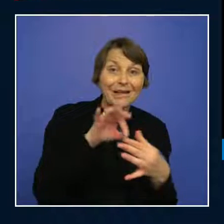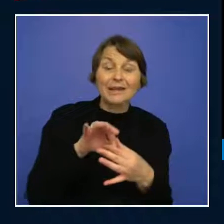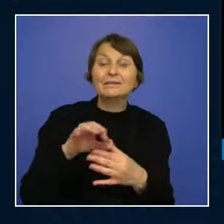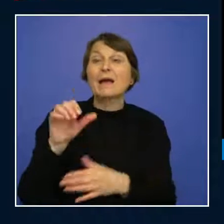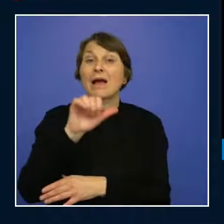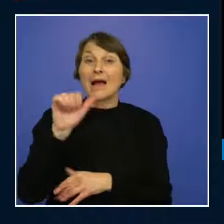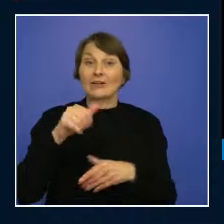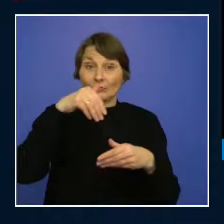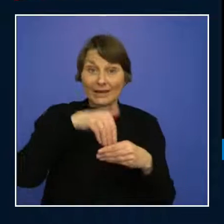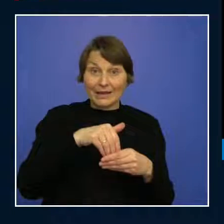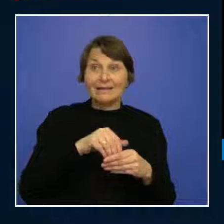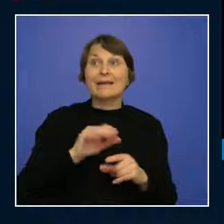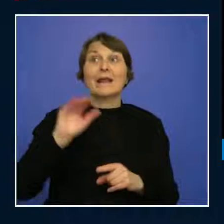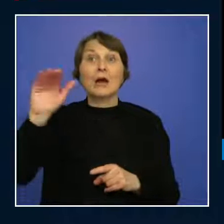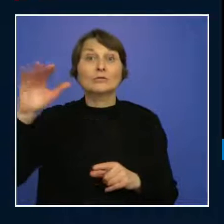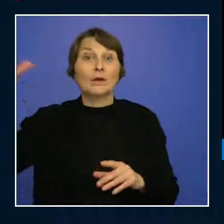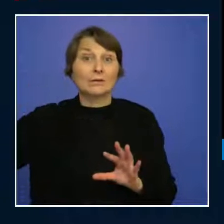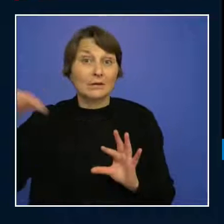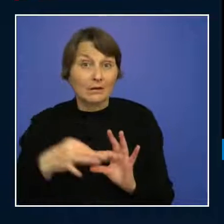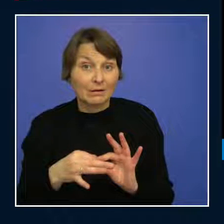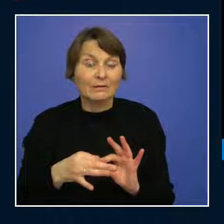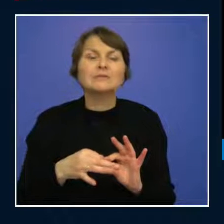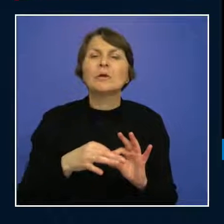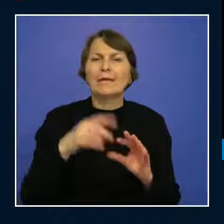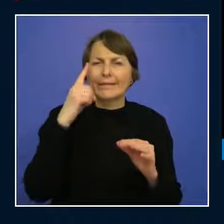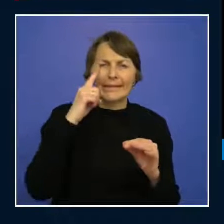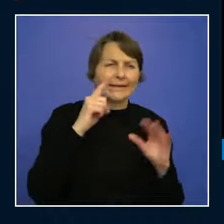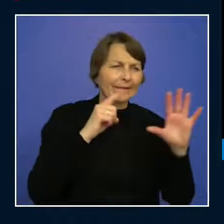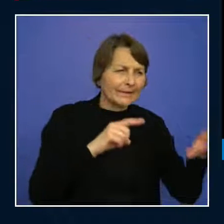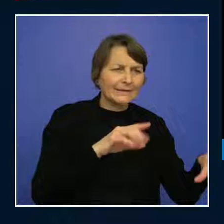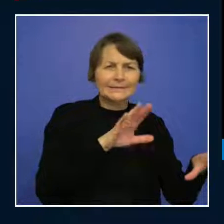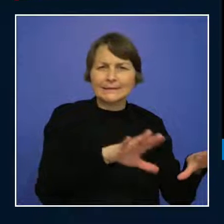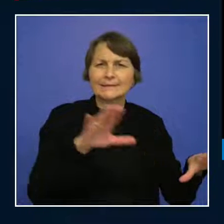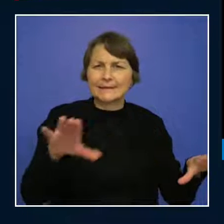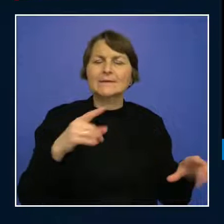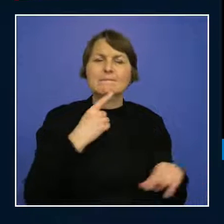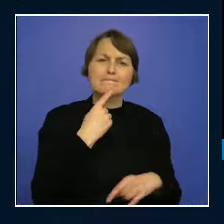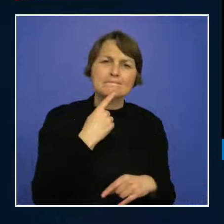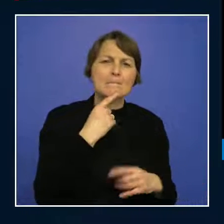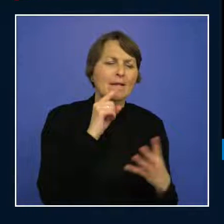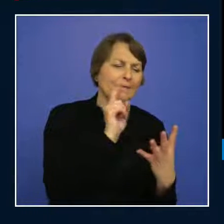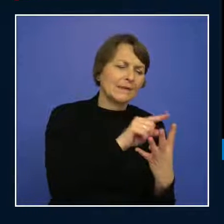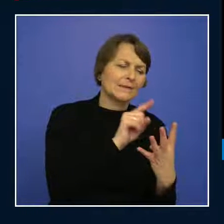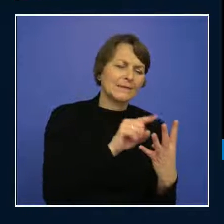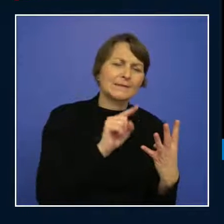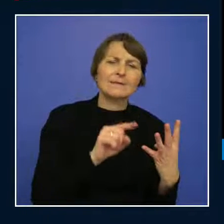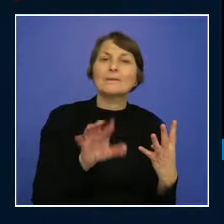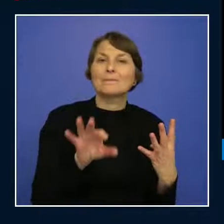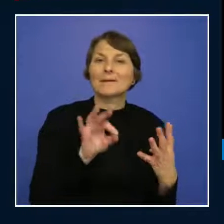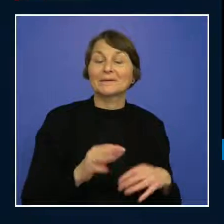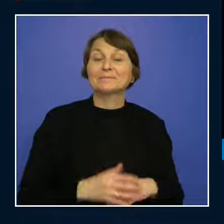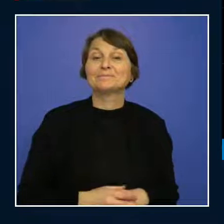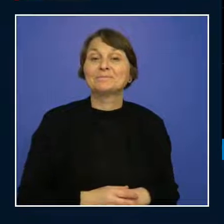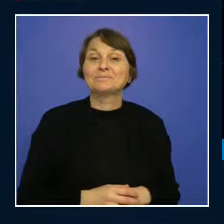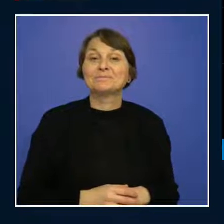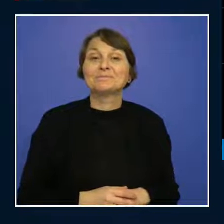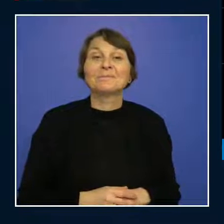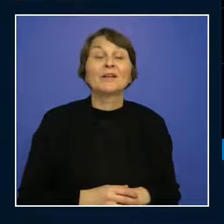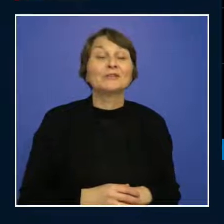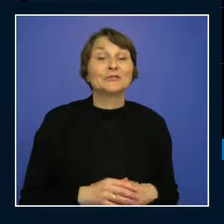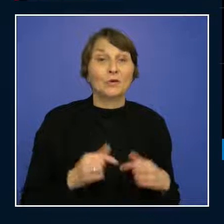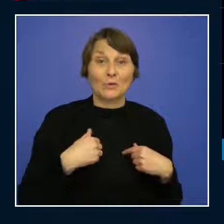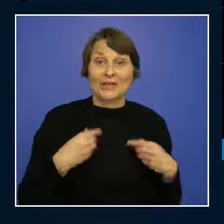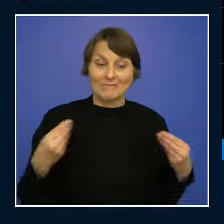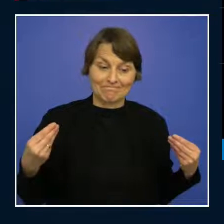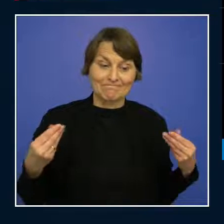of Azure, again, you need to think about that so that you pick the right choice. Now, a service that we launched within the